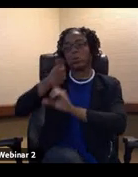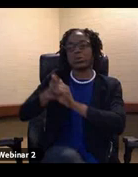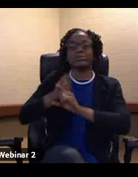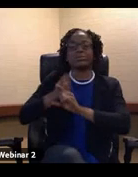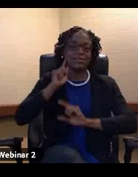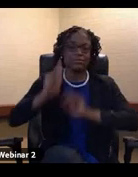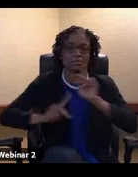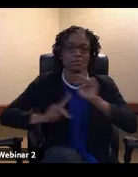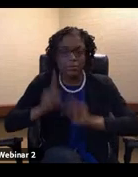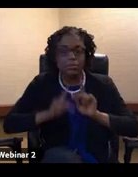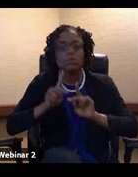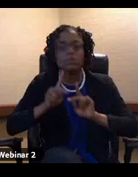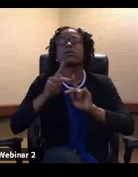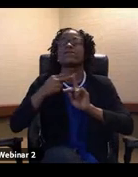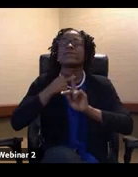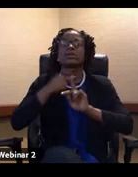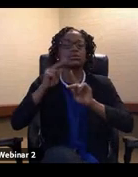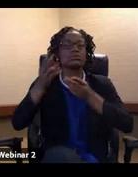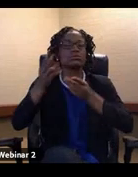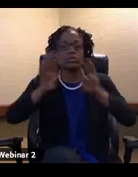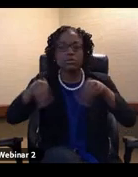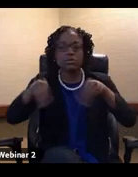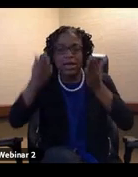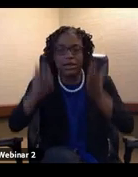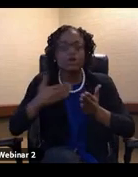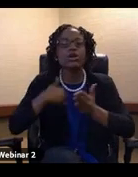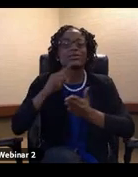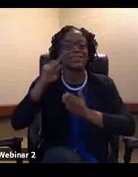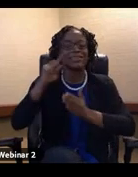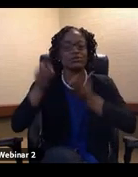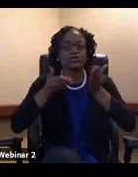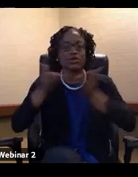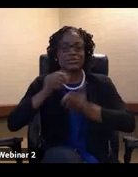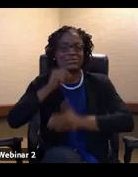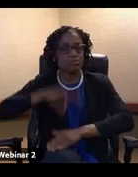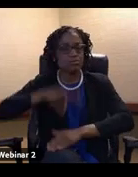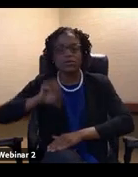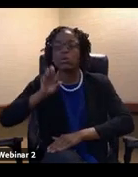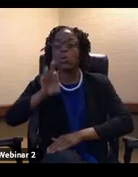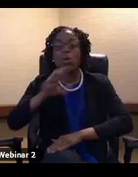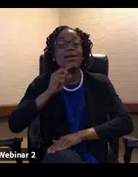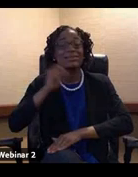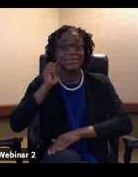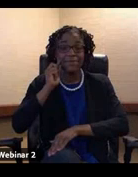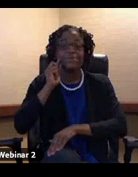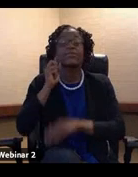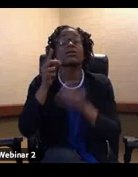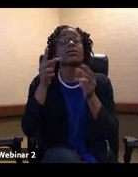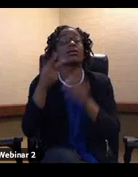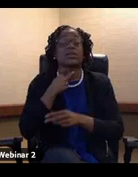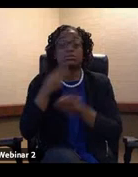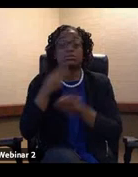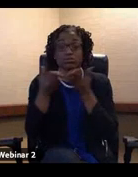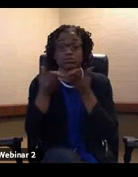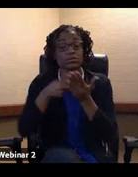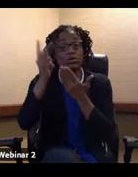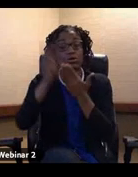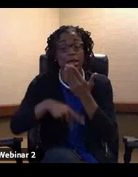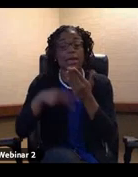deaf victim service provider, a general deaf services nonprofit, or a deaf victim